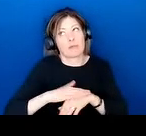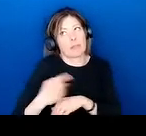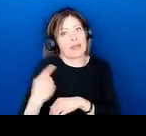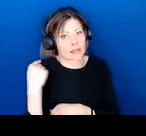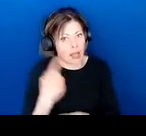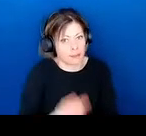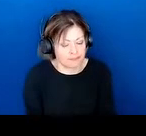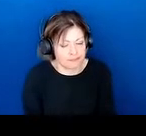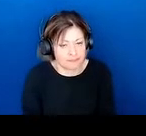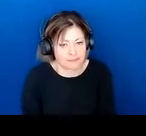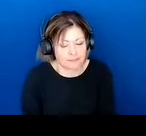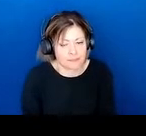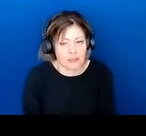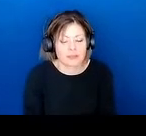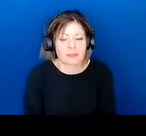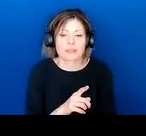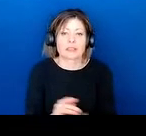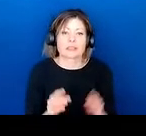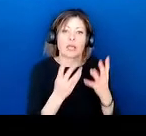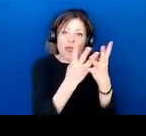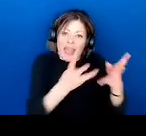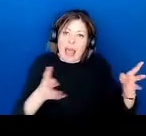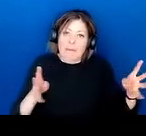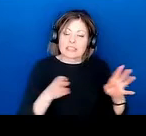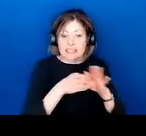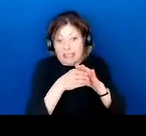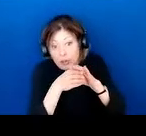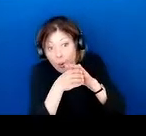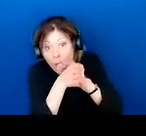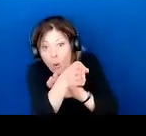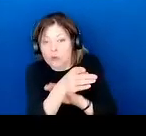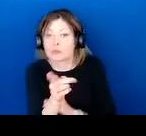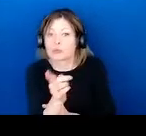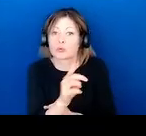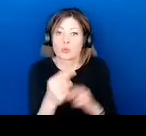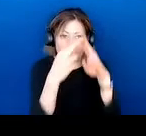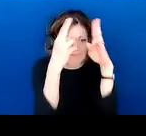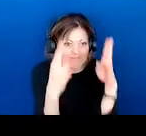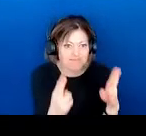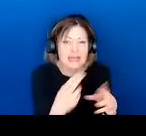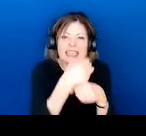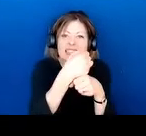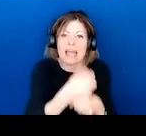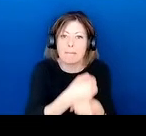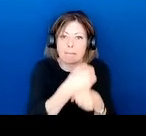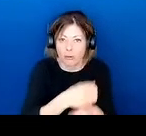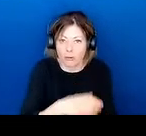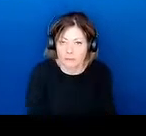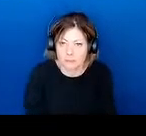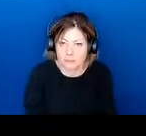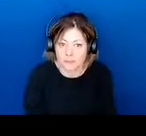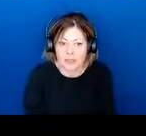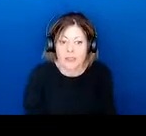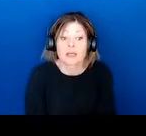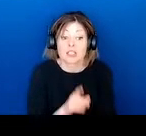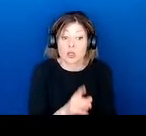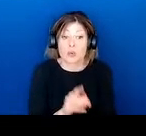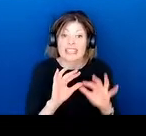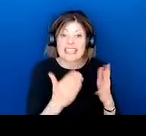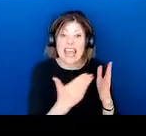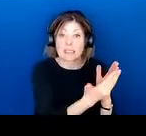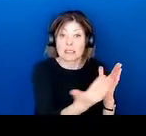The amphitheatre leads to the Gothic temple. This 10-sided building was made of timber rendered to look like